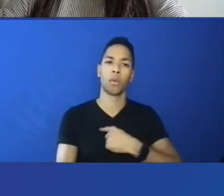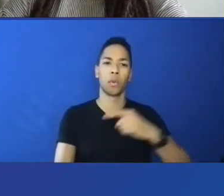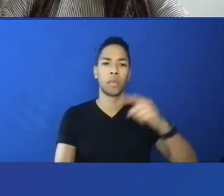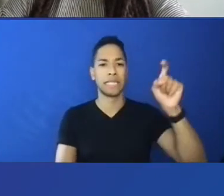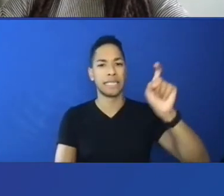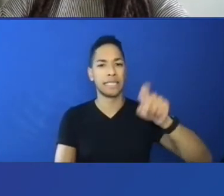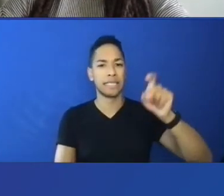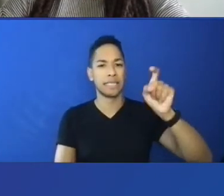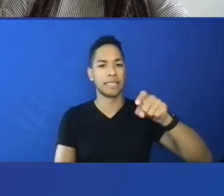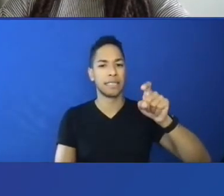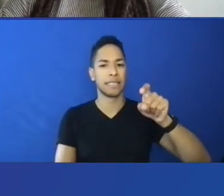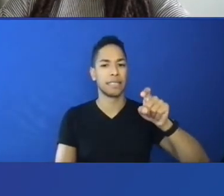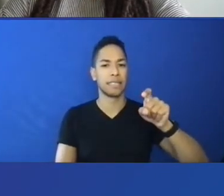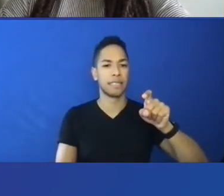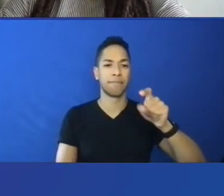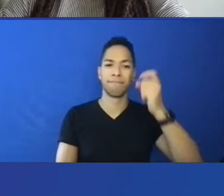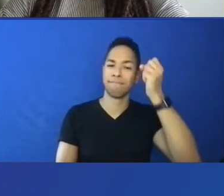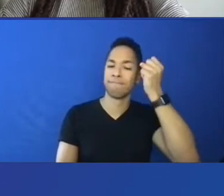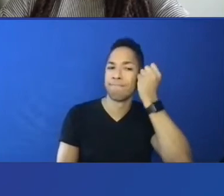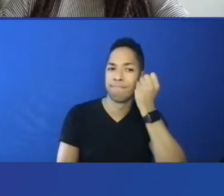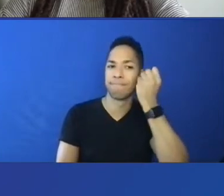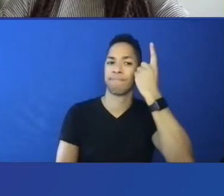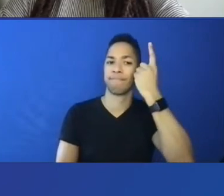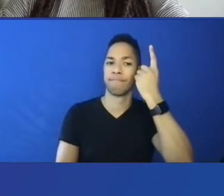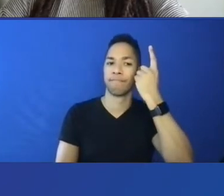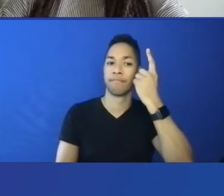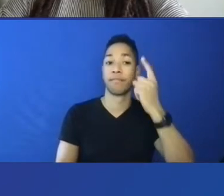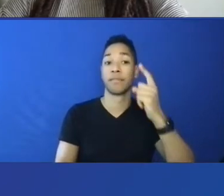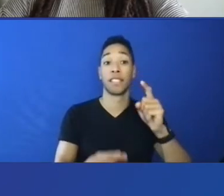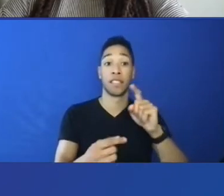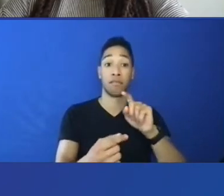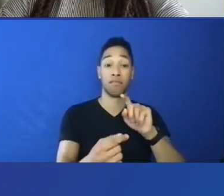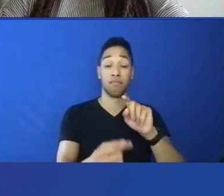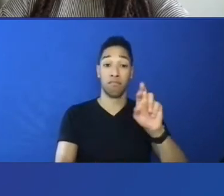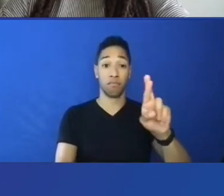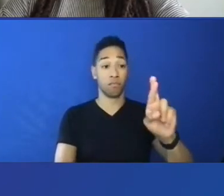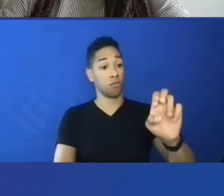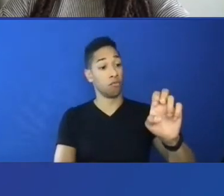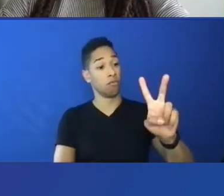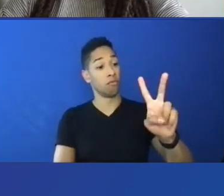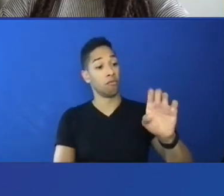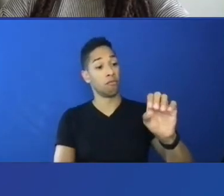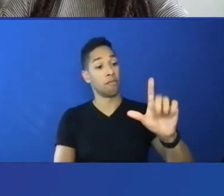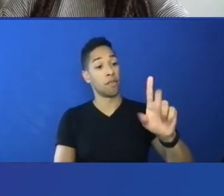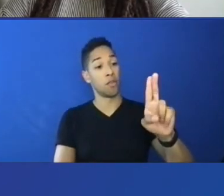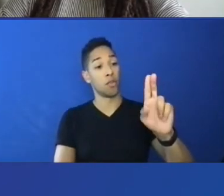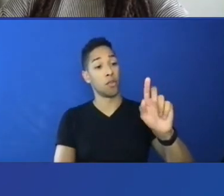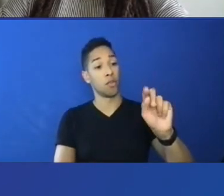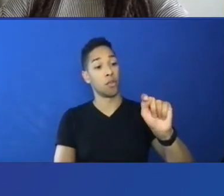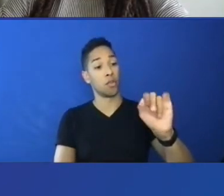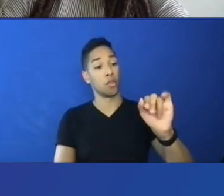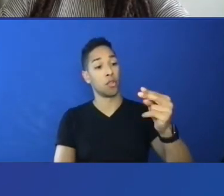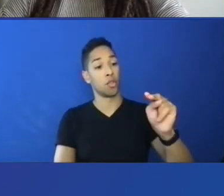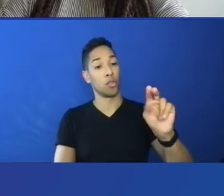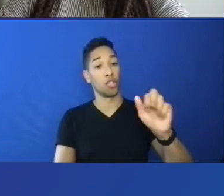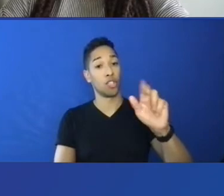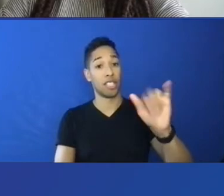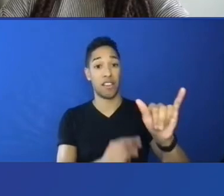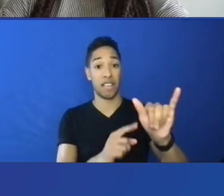understand that being revolutionary is is and can be as simple as saying